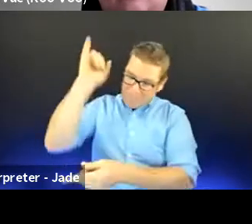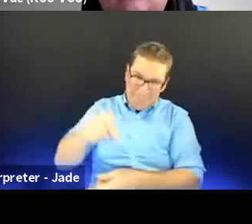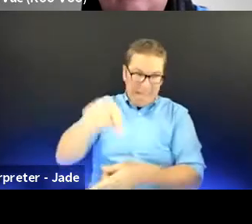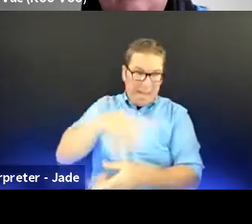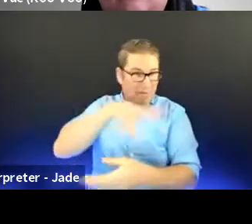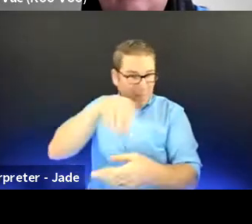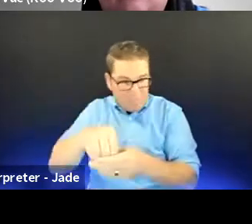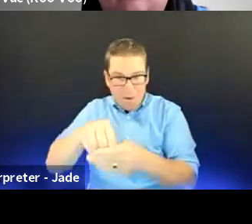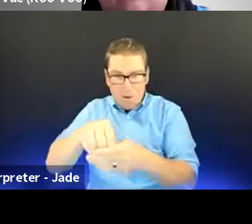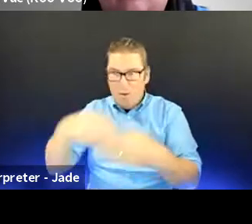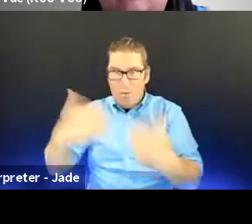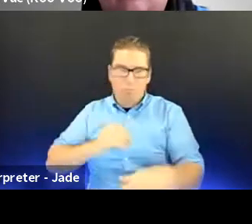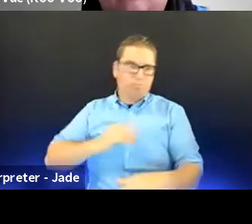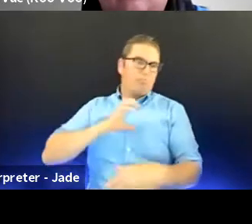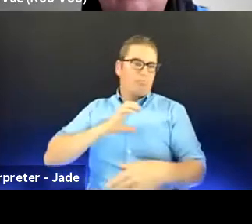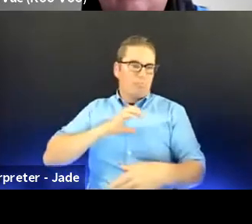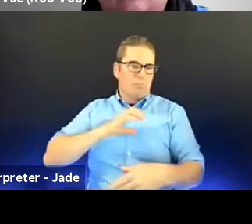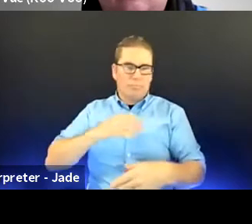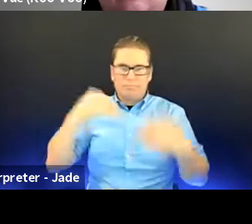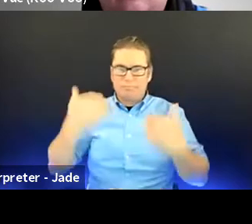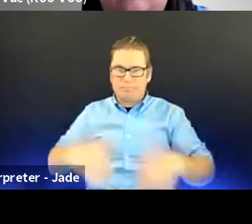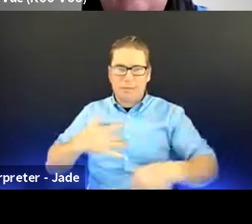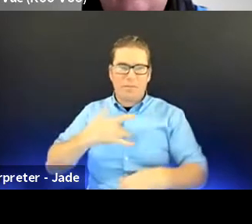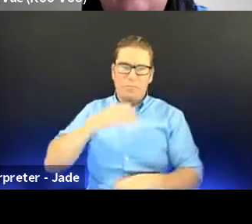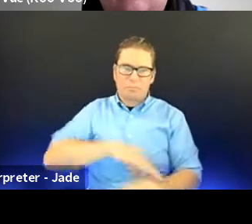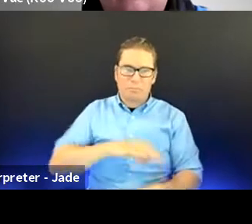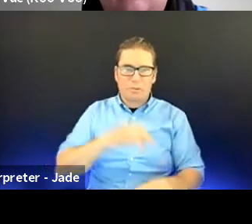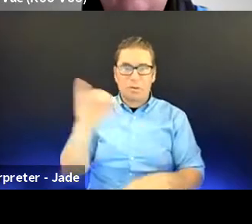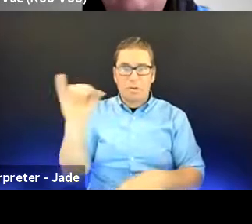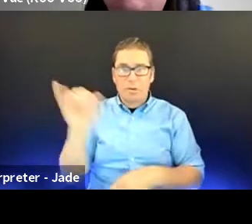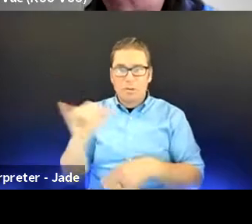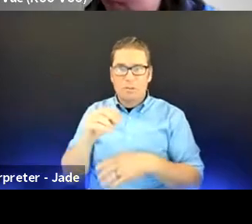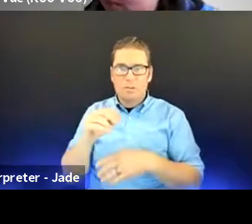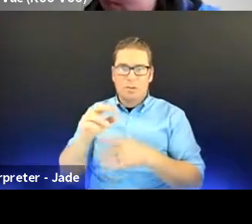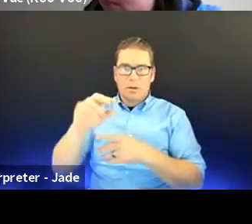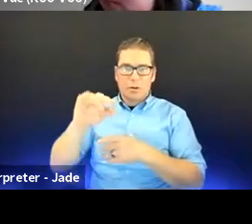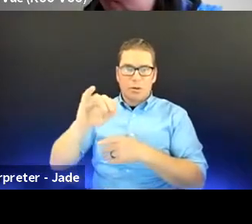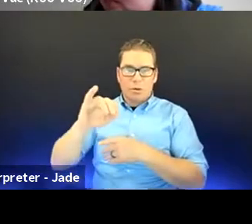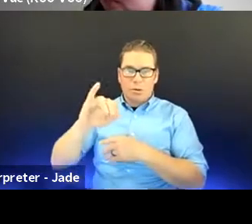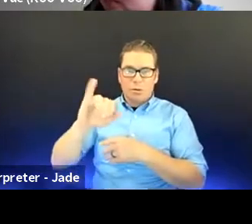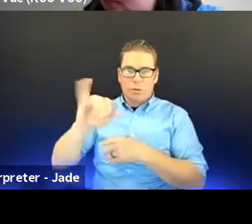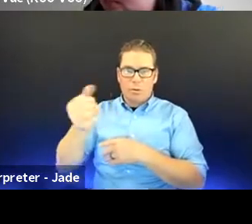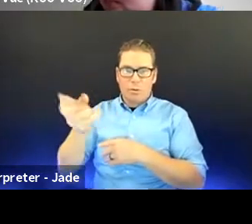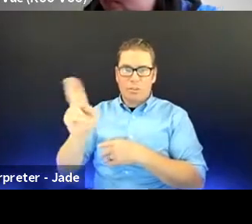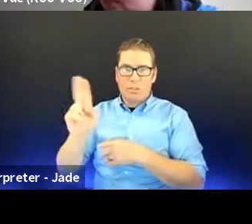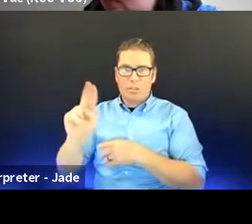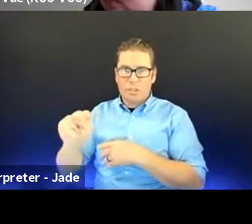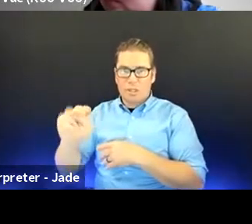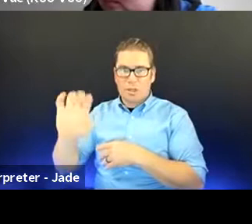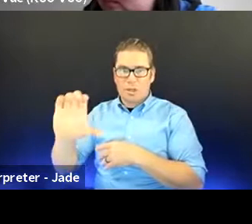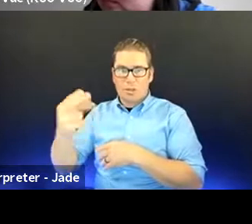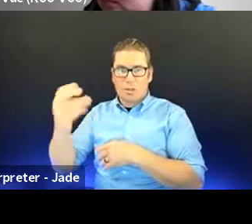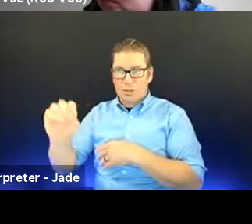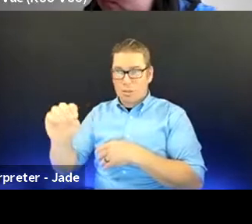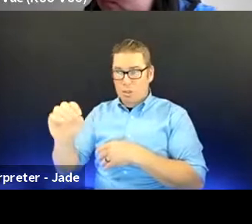also John Cho, who has been instrumental in so many ways at the college, John and I co-founded the Asian American Faculty and